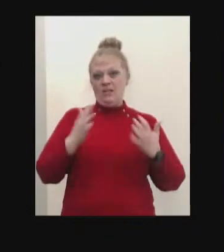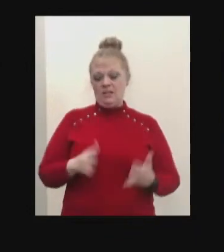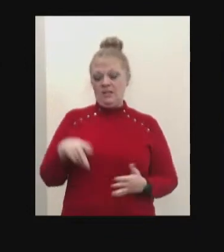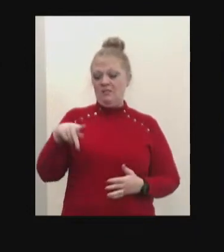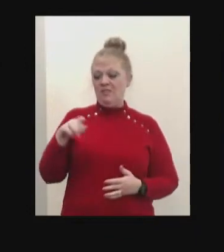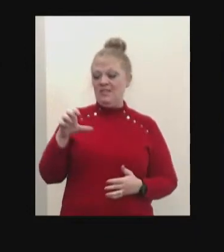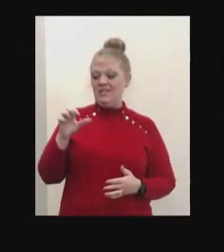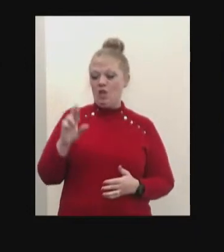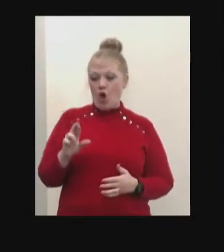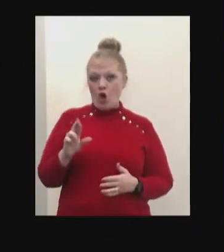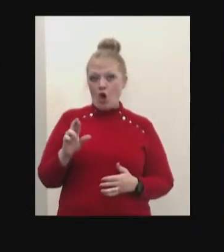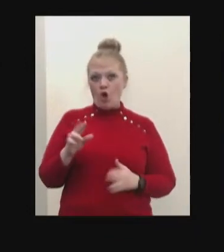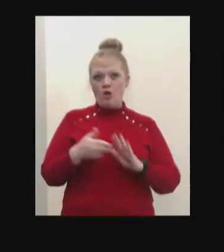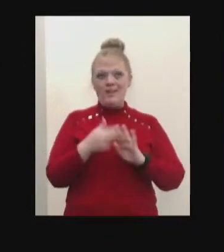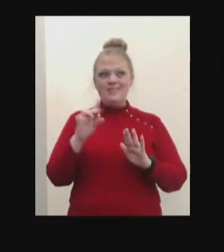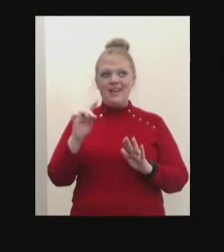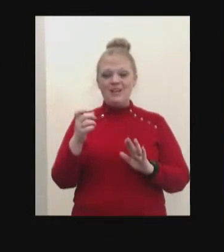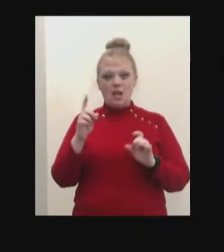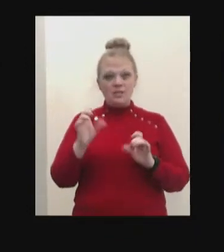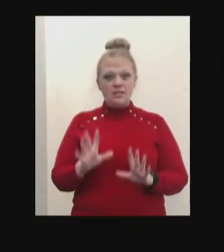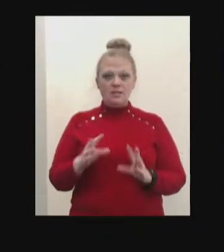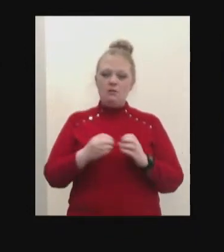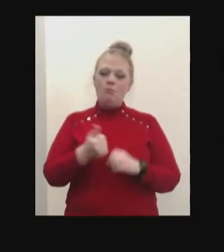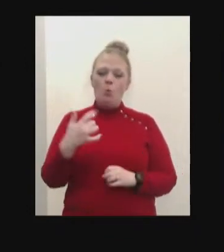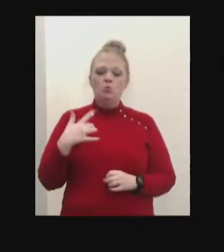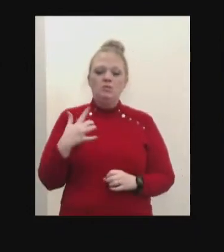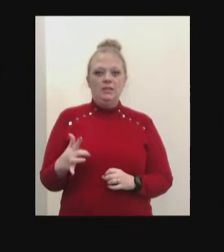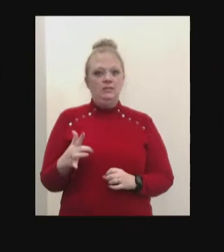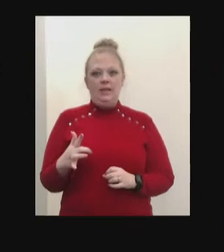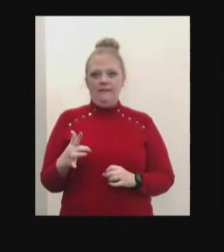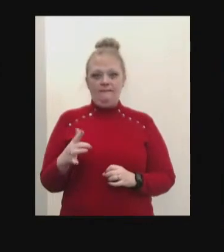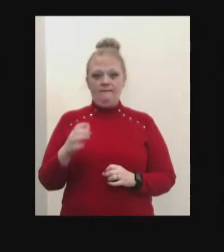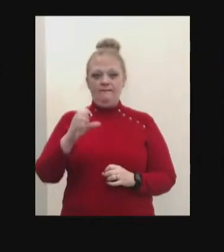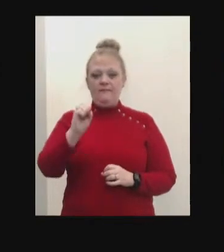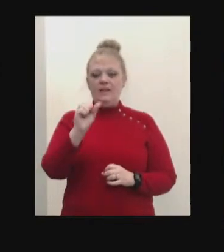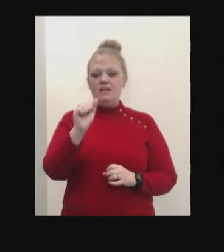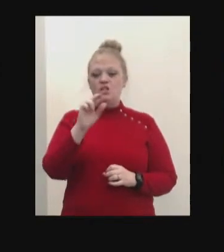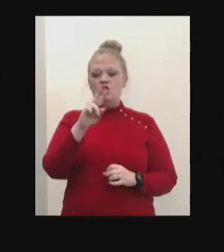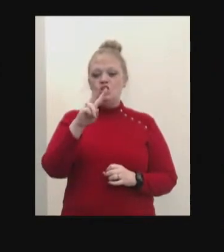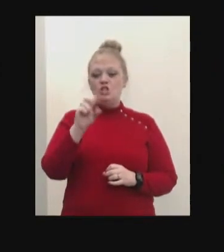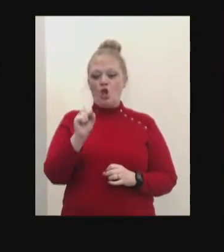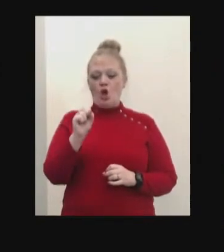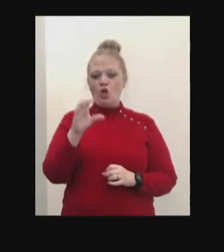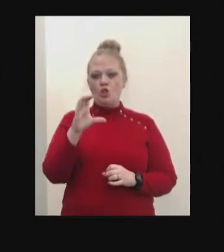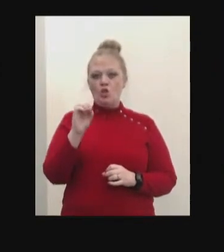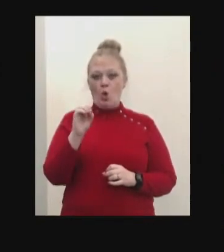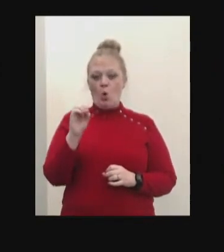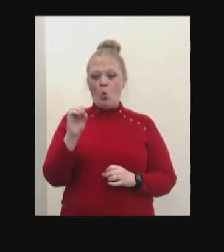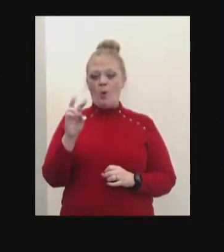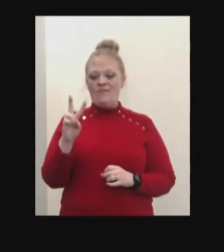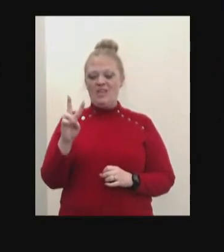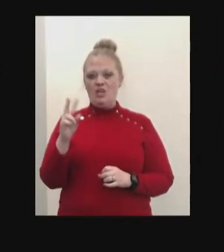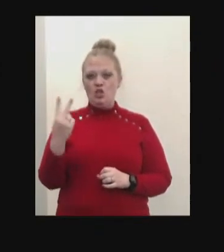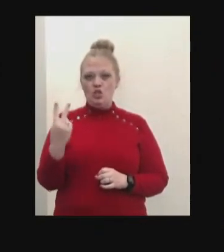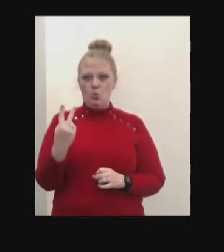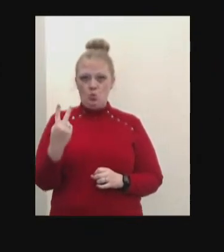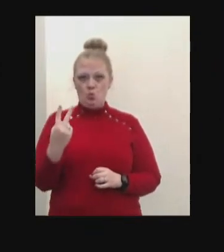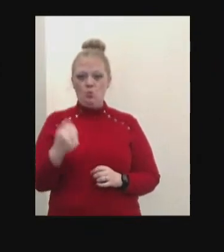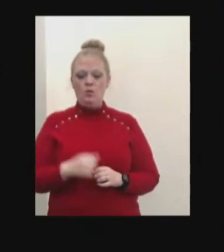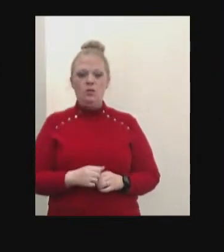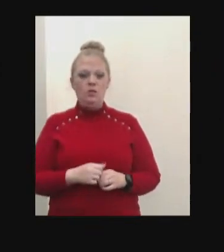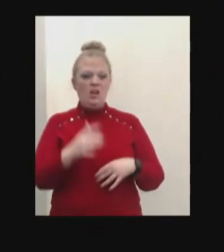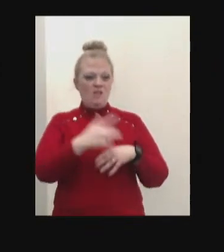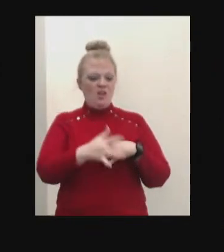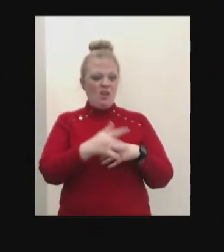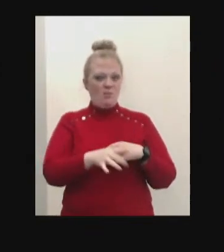molecular diagnostic tests, which are the most sensitive SARS-CoV-2 tests available. Results are available in 1 to 3 business